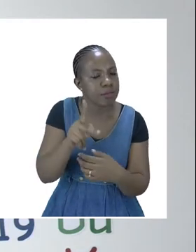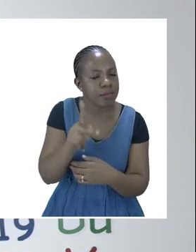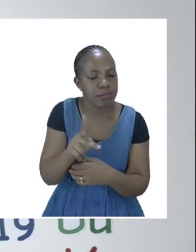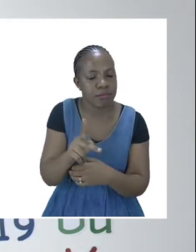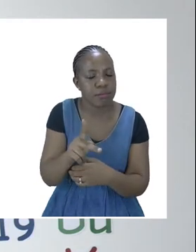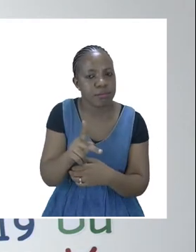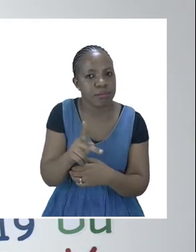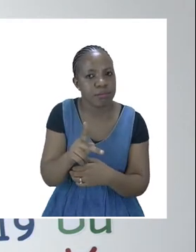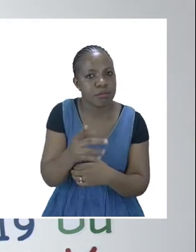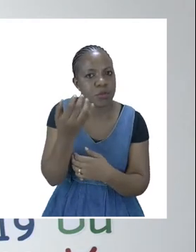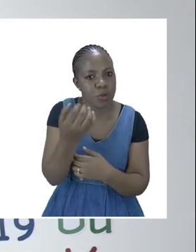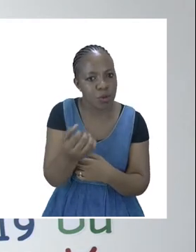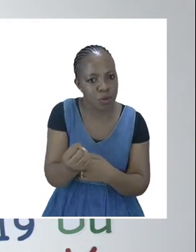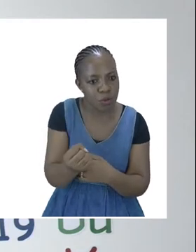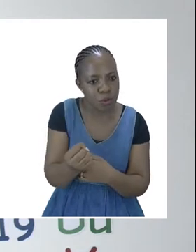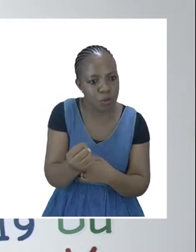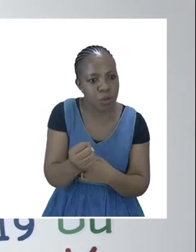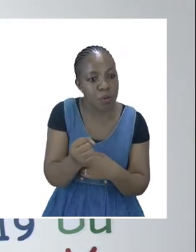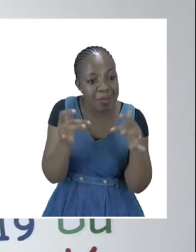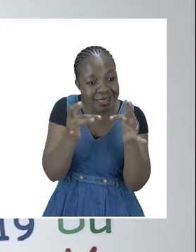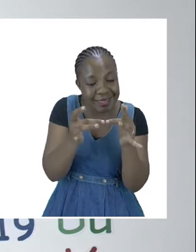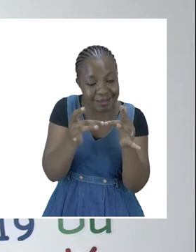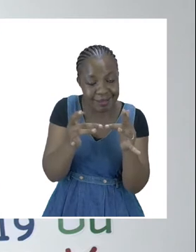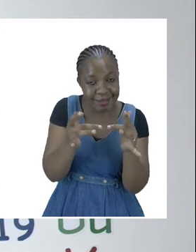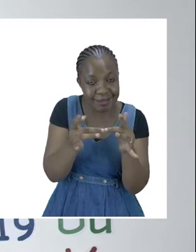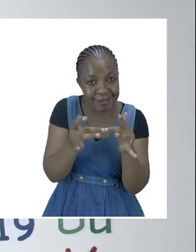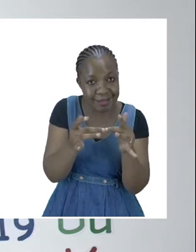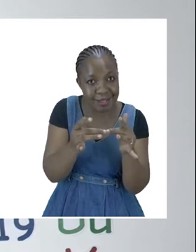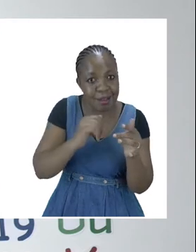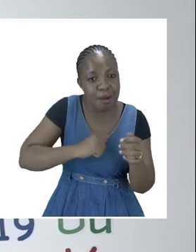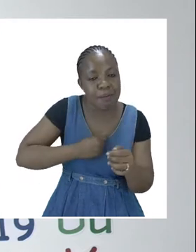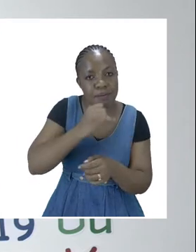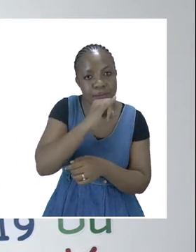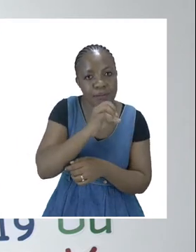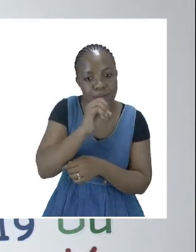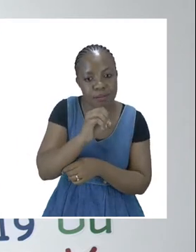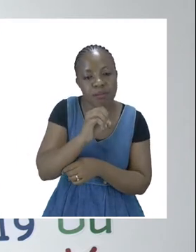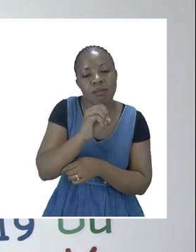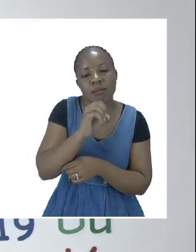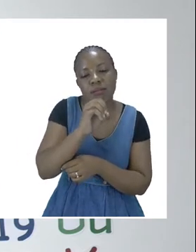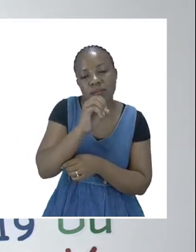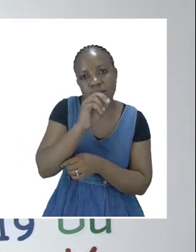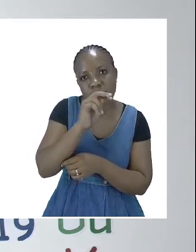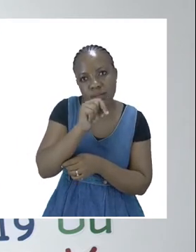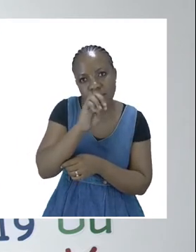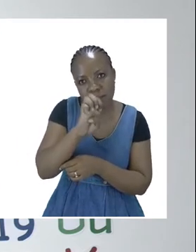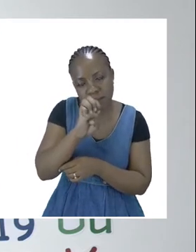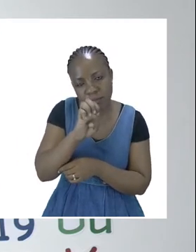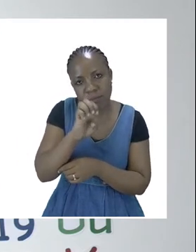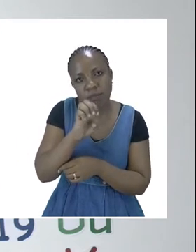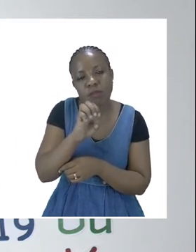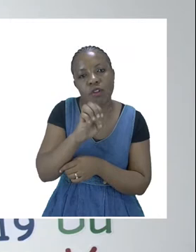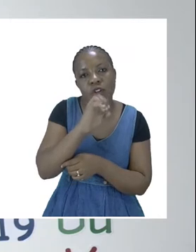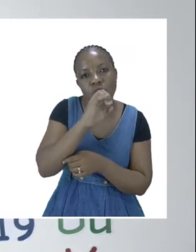are also available on our online platforms. MyZone and Zoshi Facebook pages and